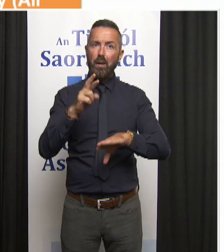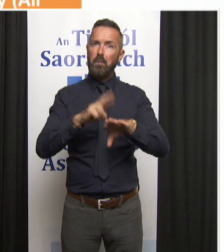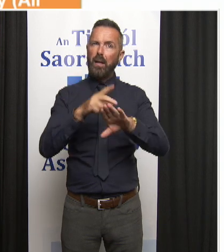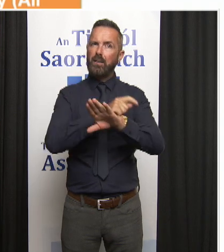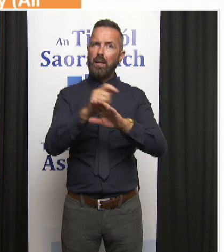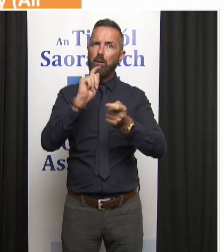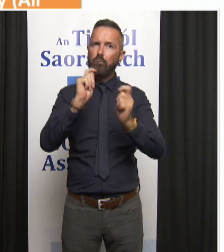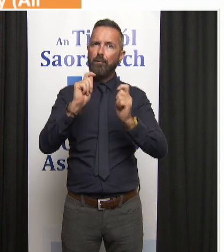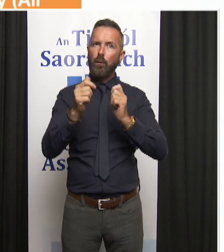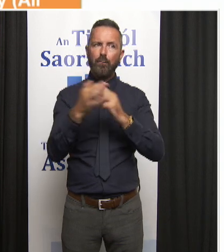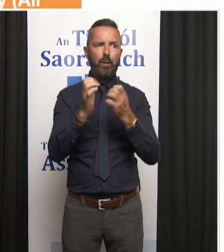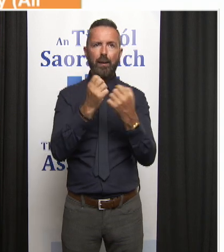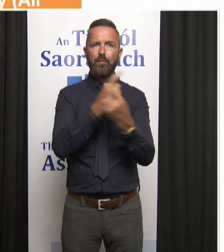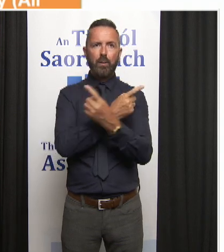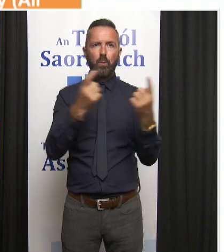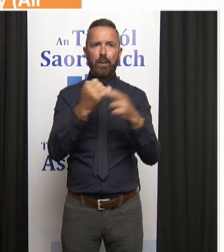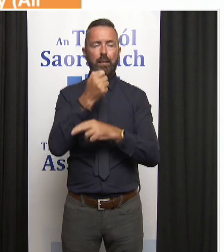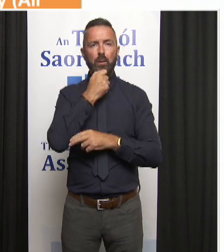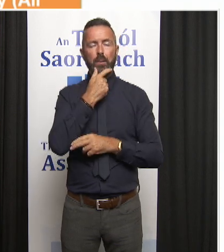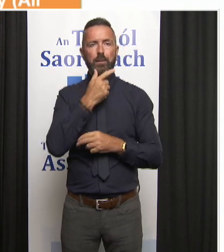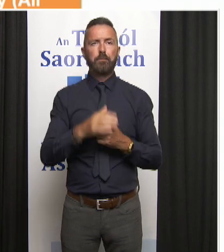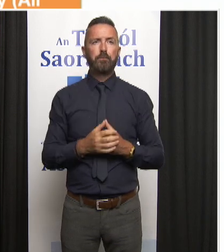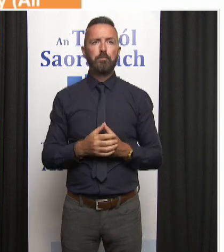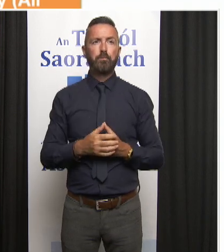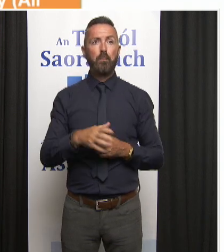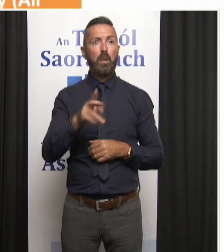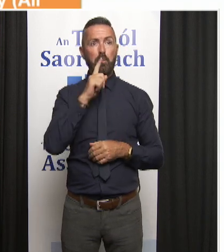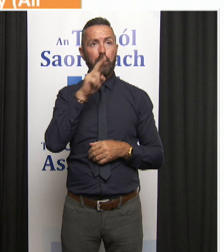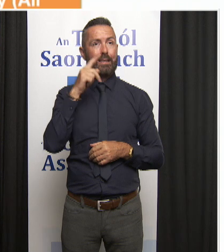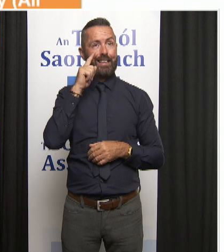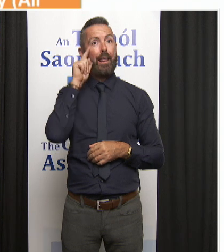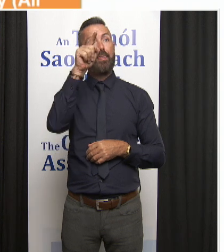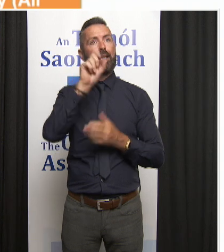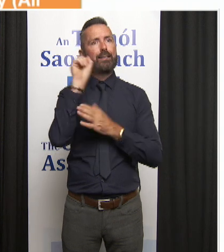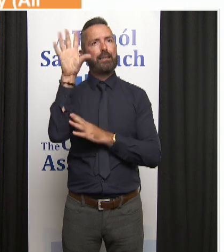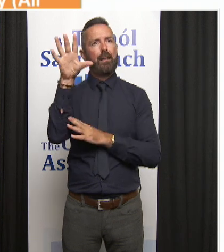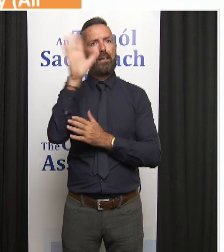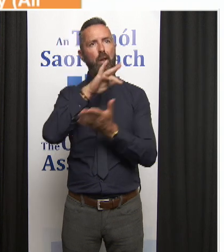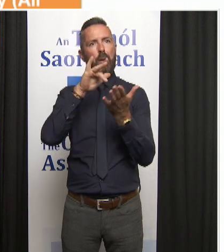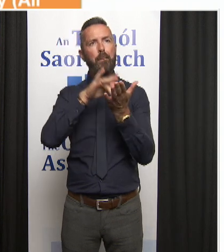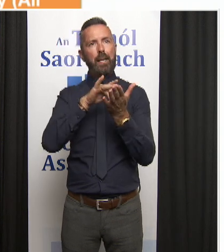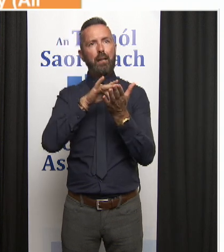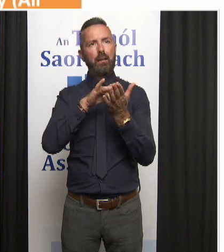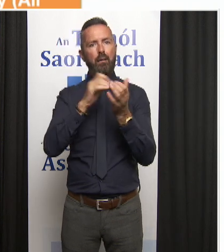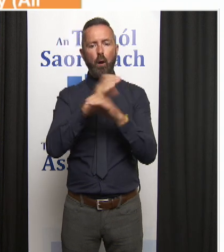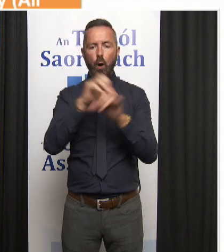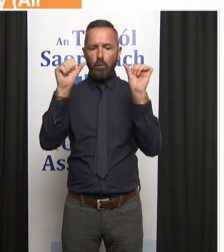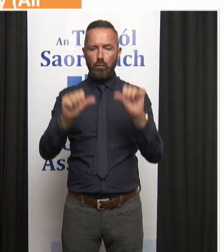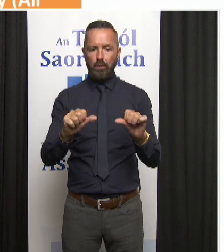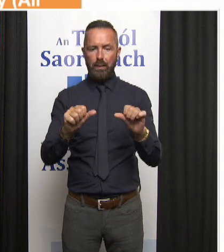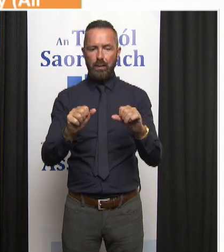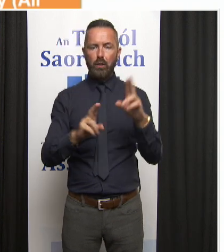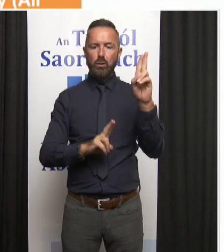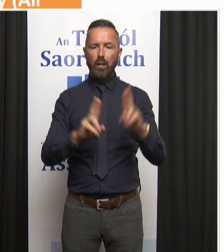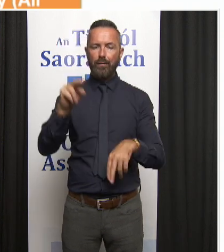reform for everybody in Dublin. But as you see here in the middle, I think the core agreement that we had was that this